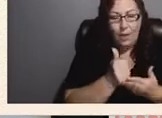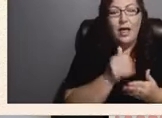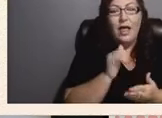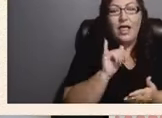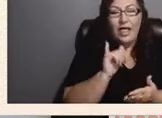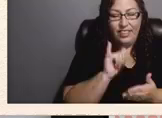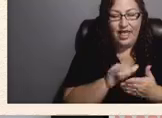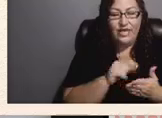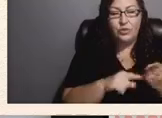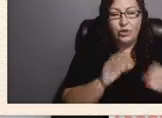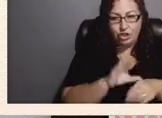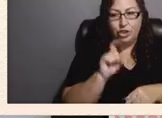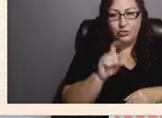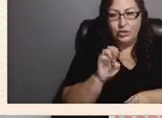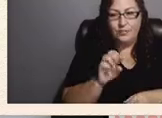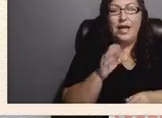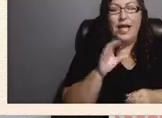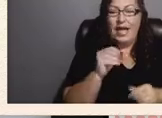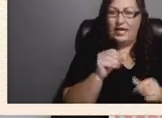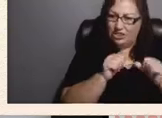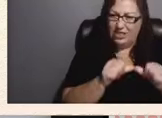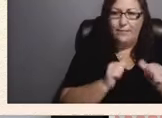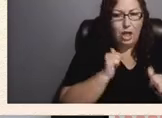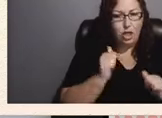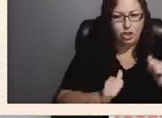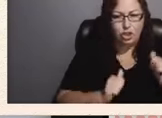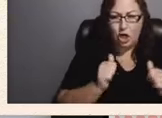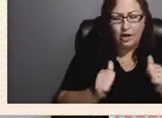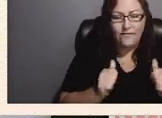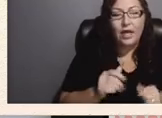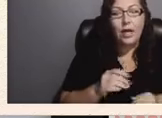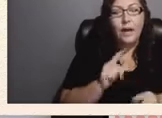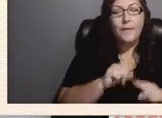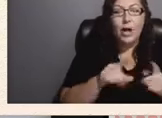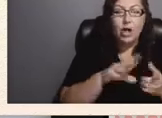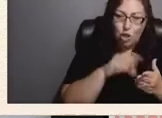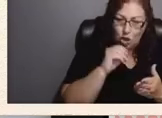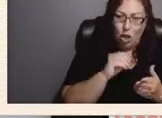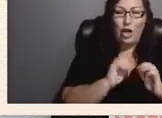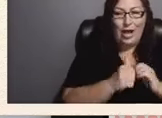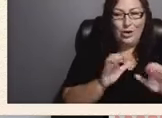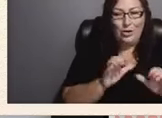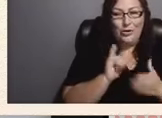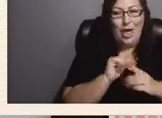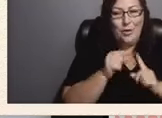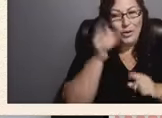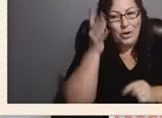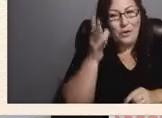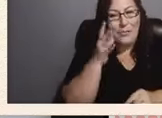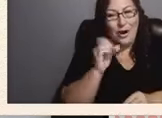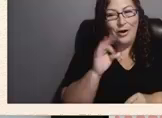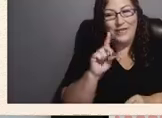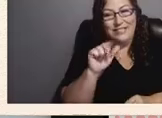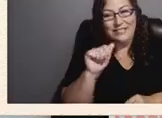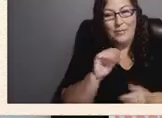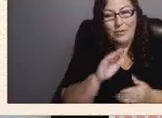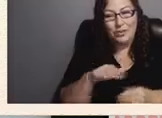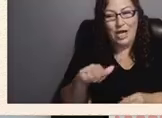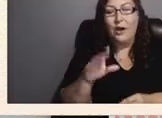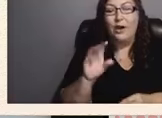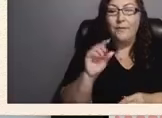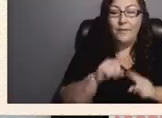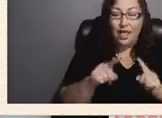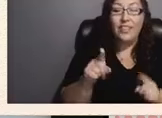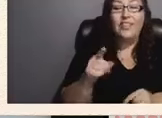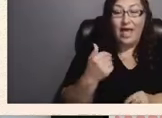and just keep being assertive. But you learn how to be that way when you're the parent of a disabled child, but there is help out there. And that's one of